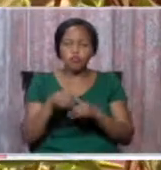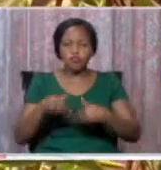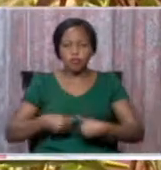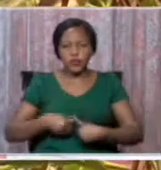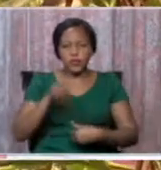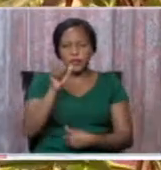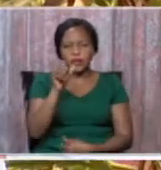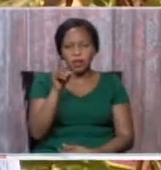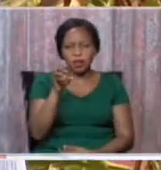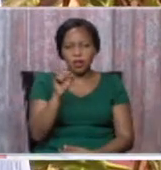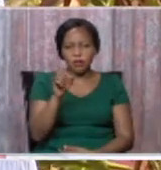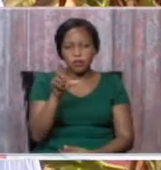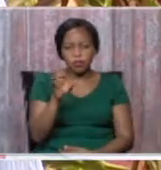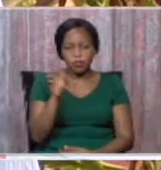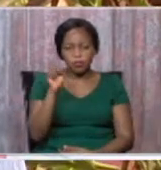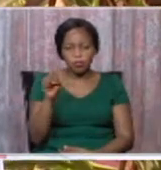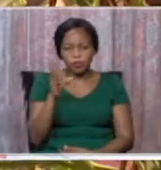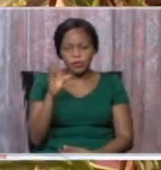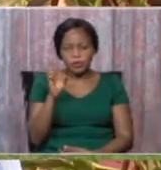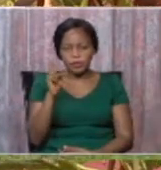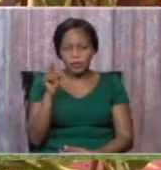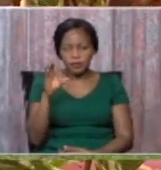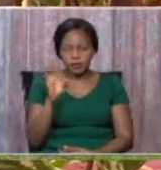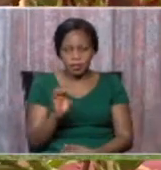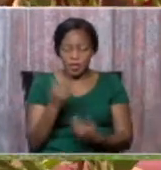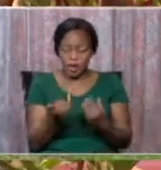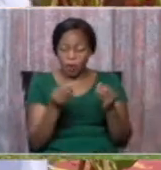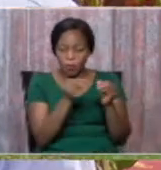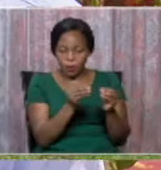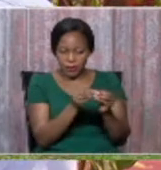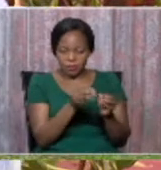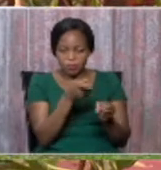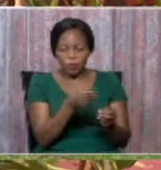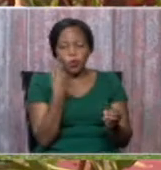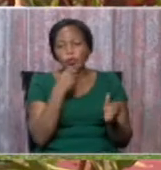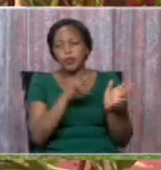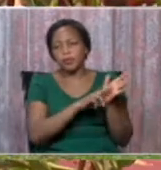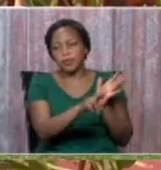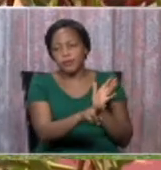here to present all about the male body, the one you have from mapping from our colleague.